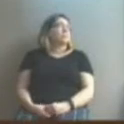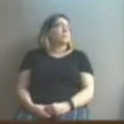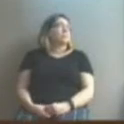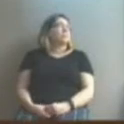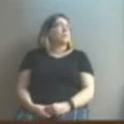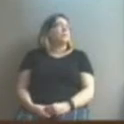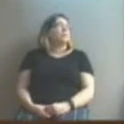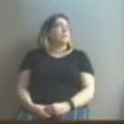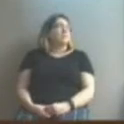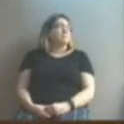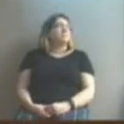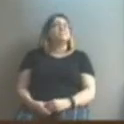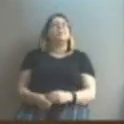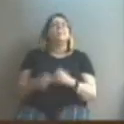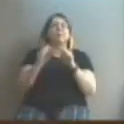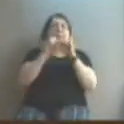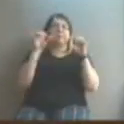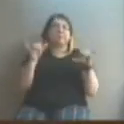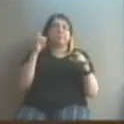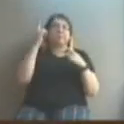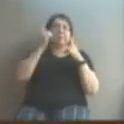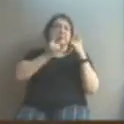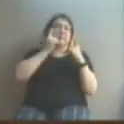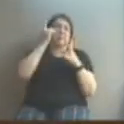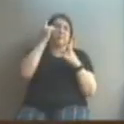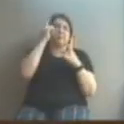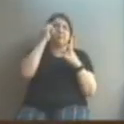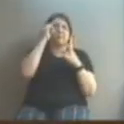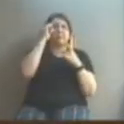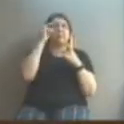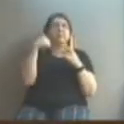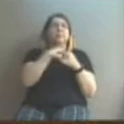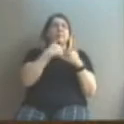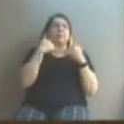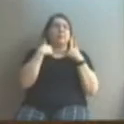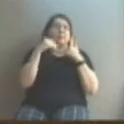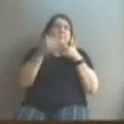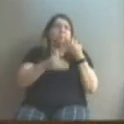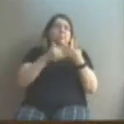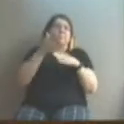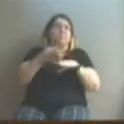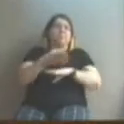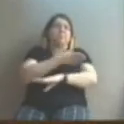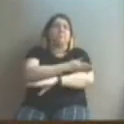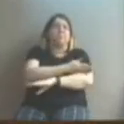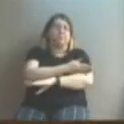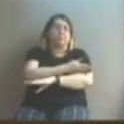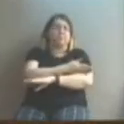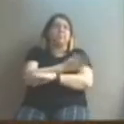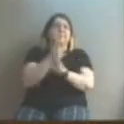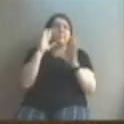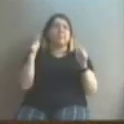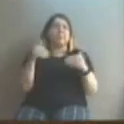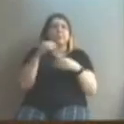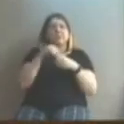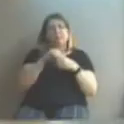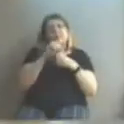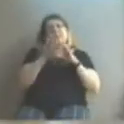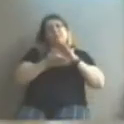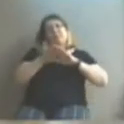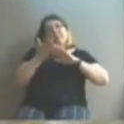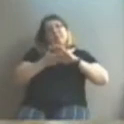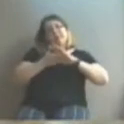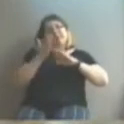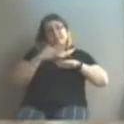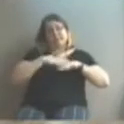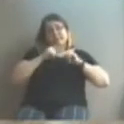And then again, around systems thinking, we've had a real process improvement focus in operations,